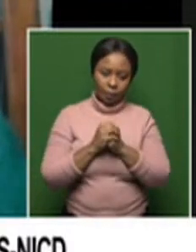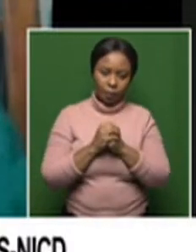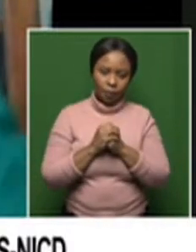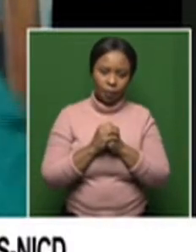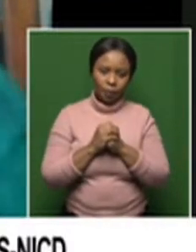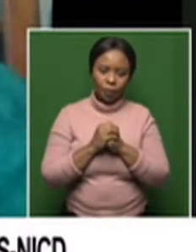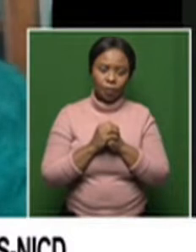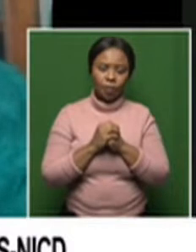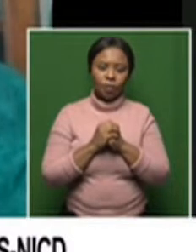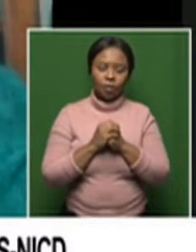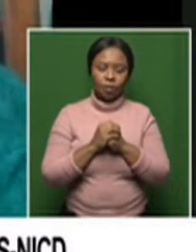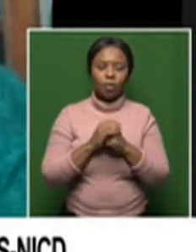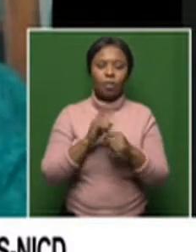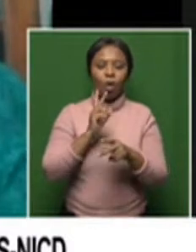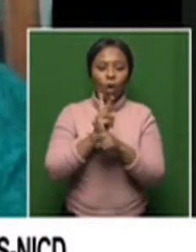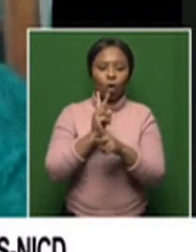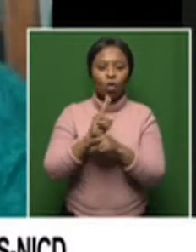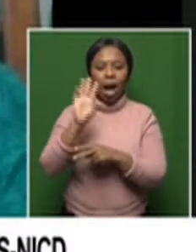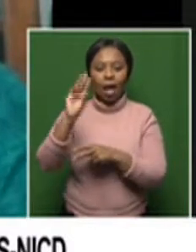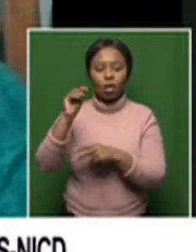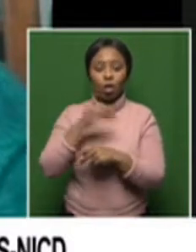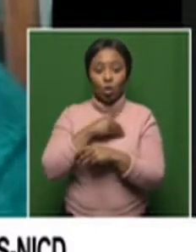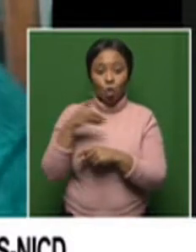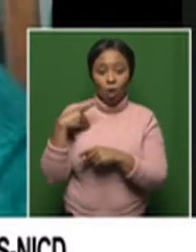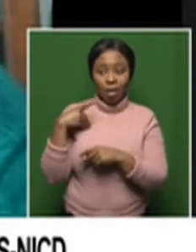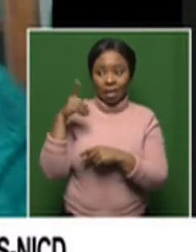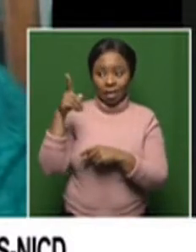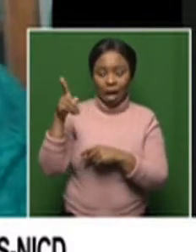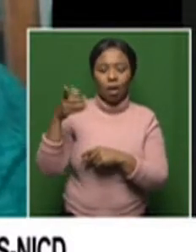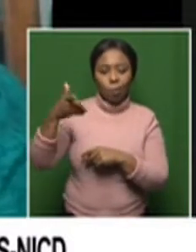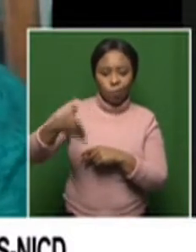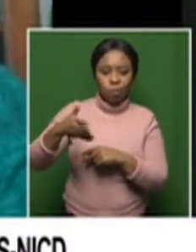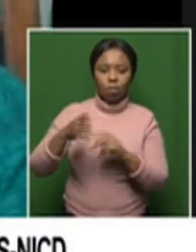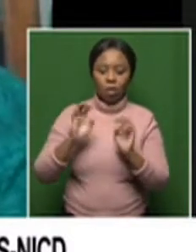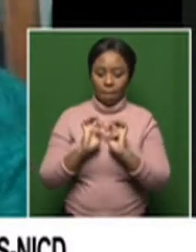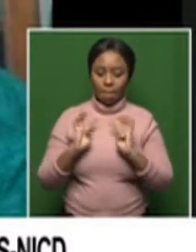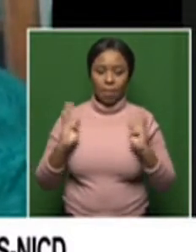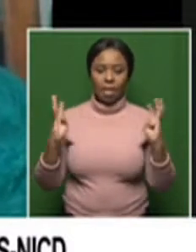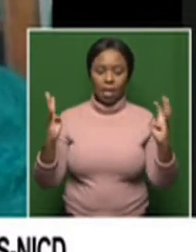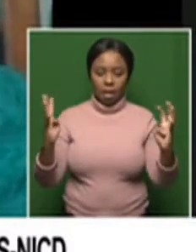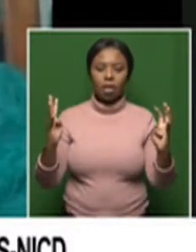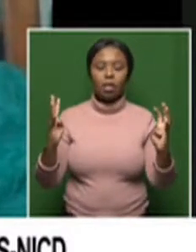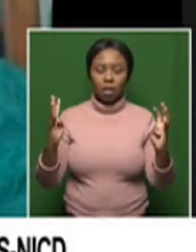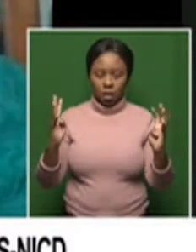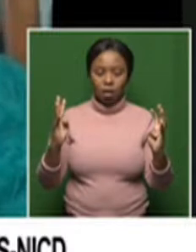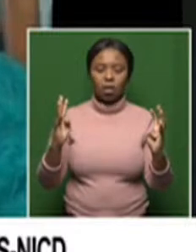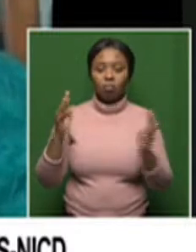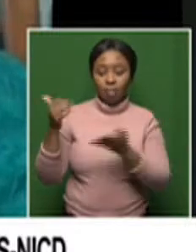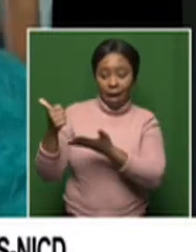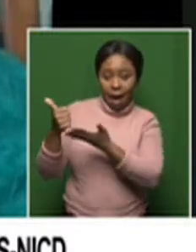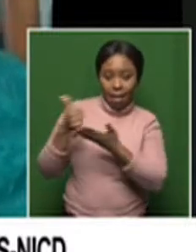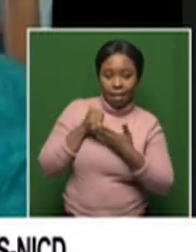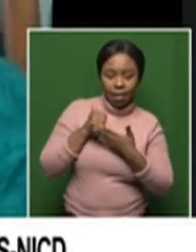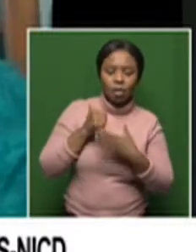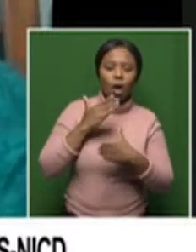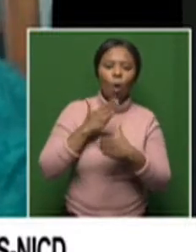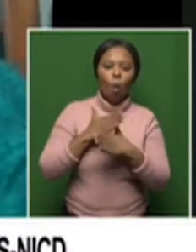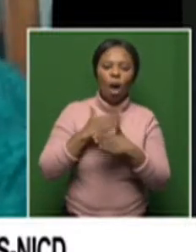We have also asked Dr. Nbenbile, who's here in the panel, to try and assist us in terms of the work that is being